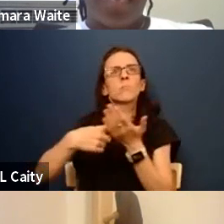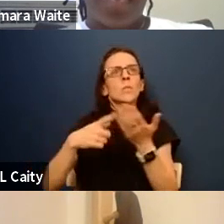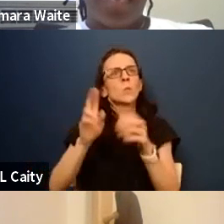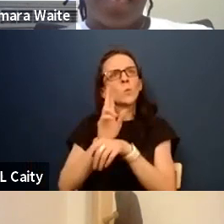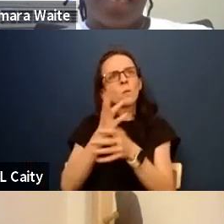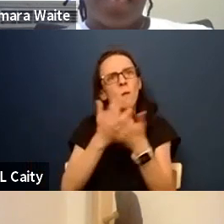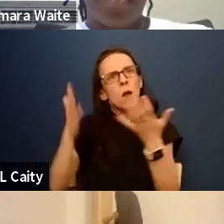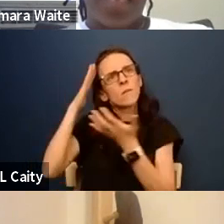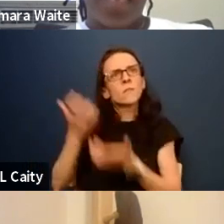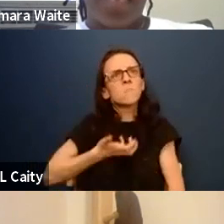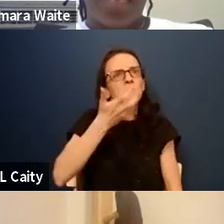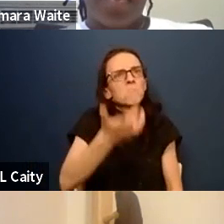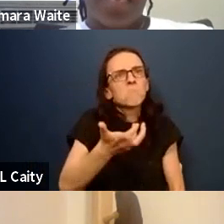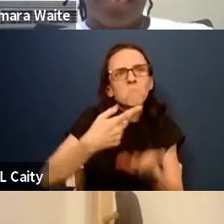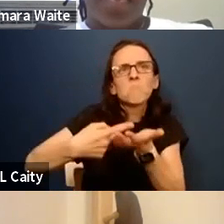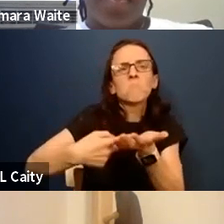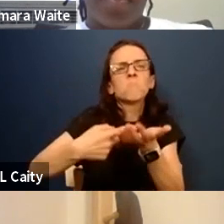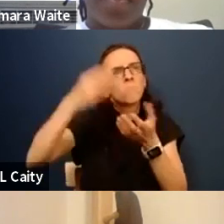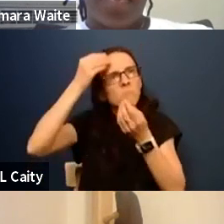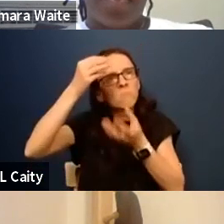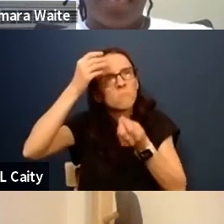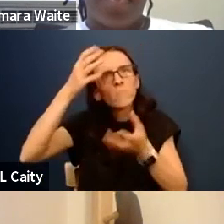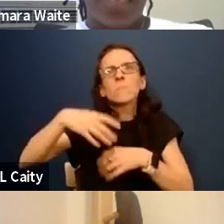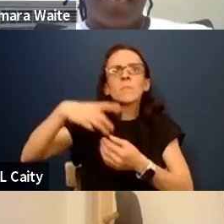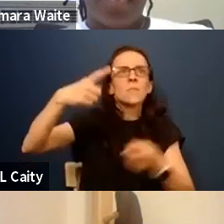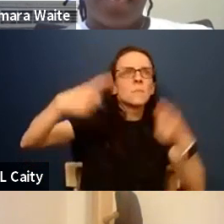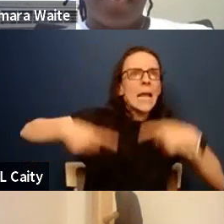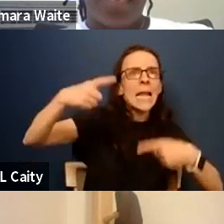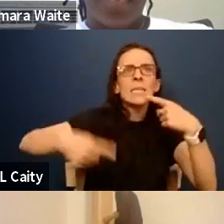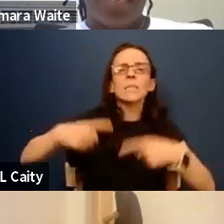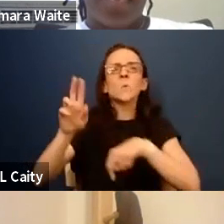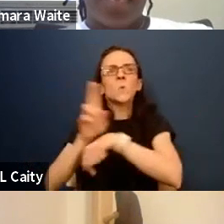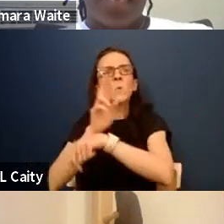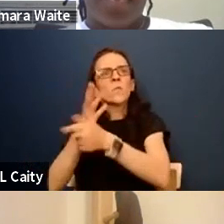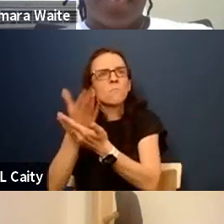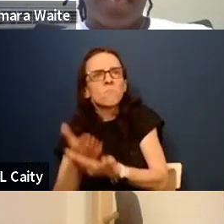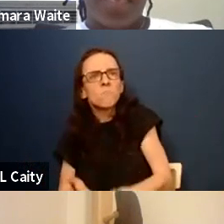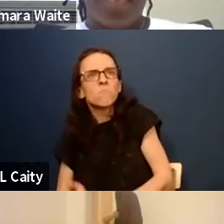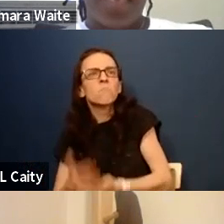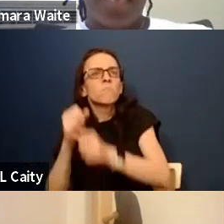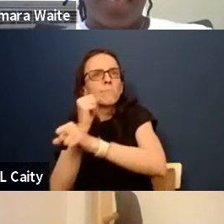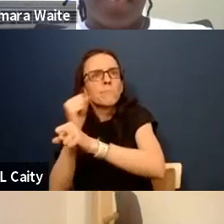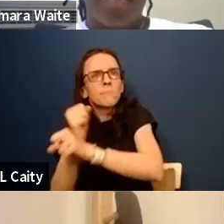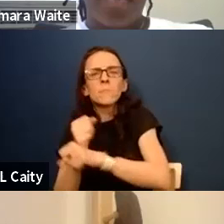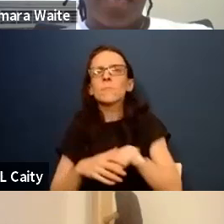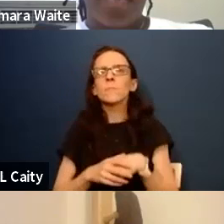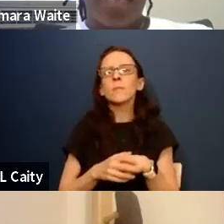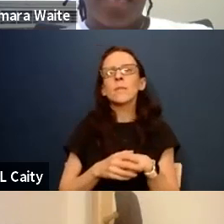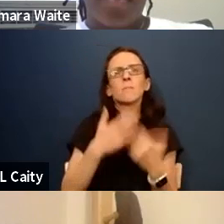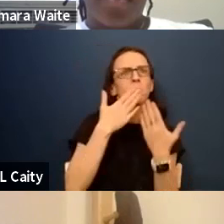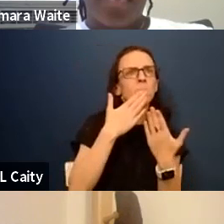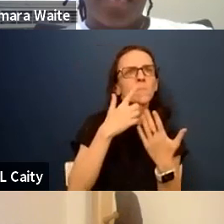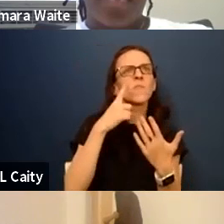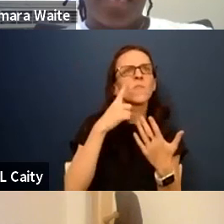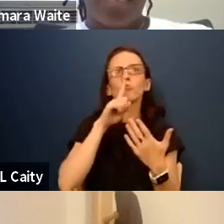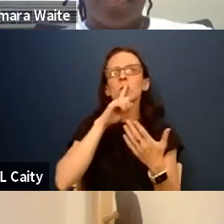and debate, the data-driven conversation and debate, and for really working with us to be